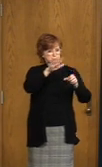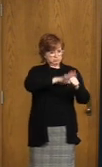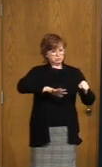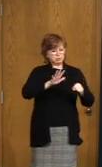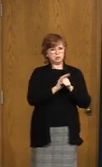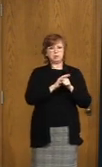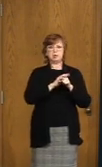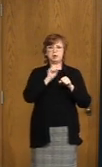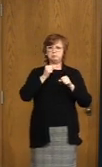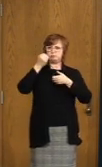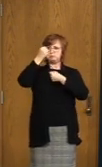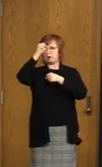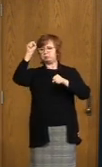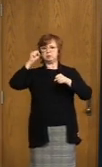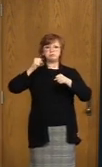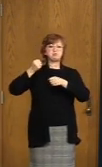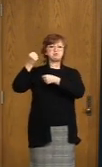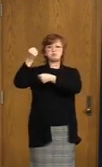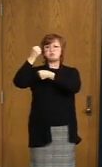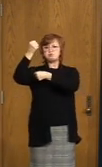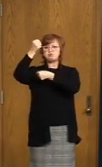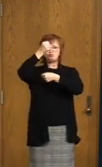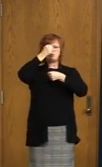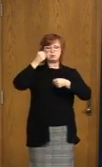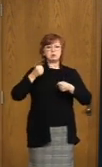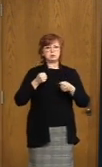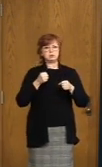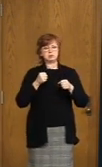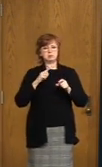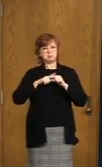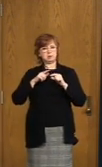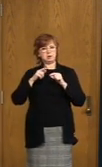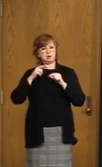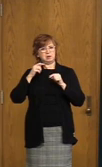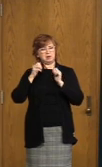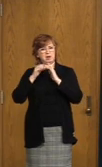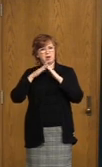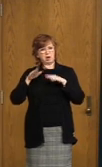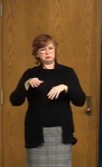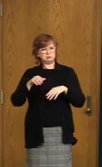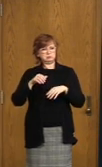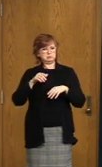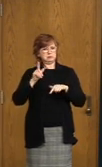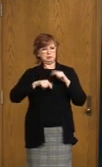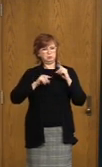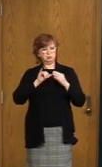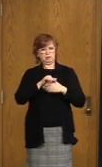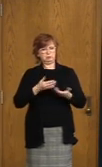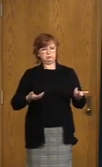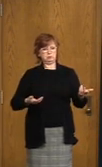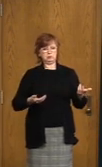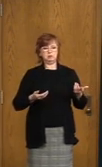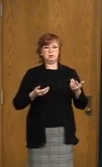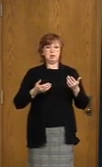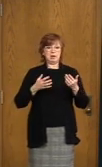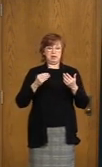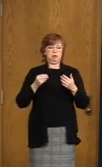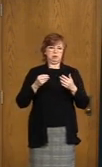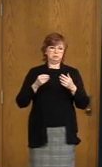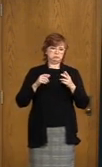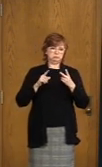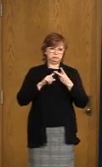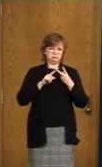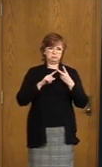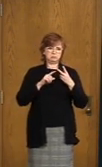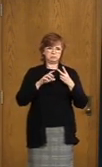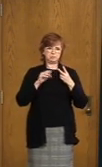thoroughfare or in a public space, but not in front of a residence. And the other thing I'll make, and this is not just reflected to me, but I think no one